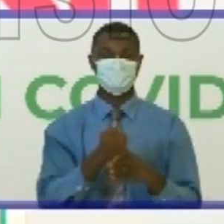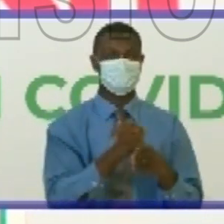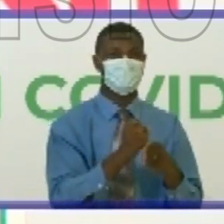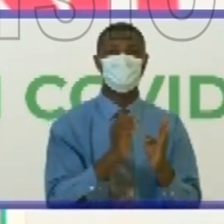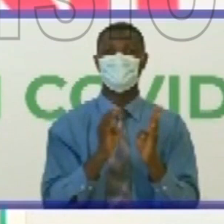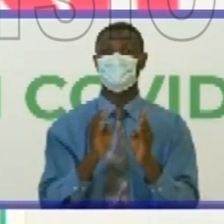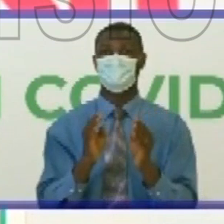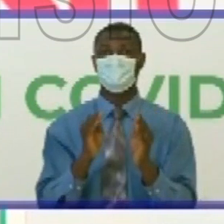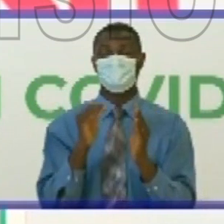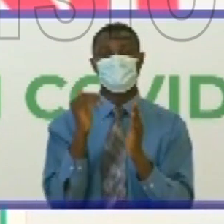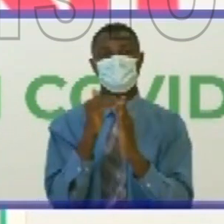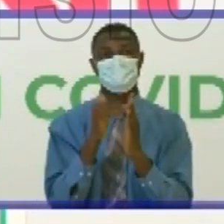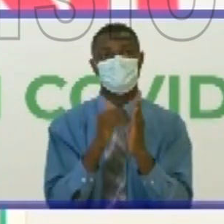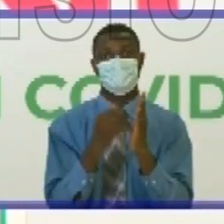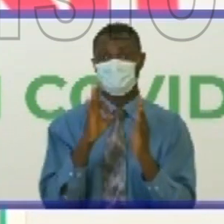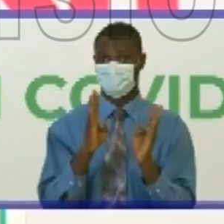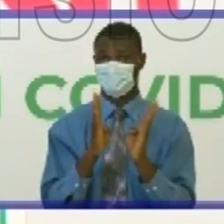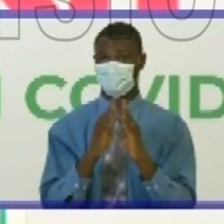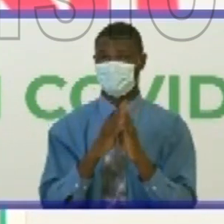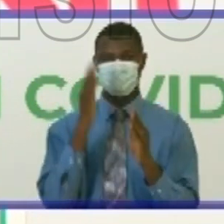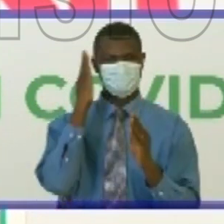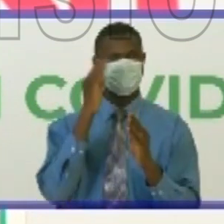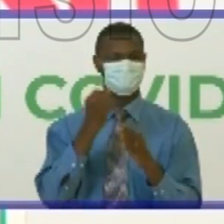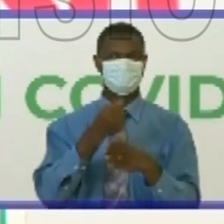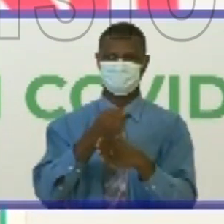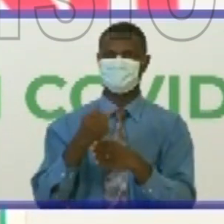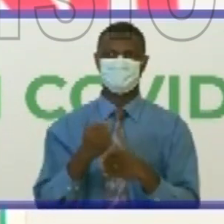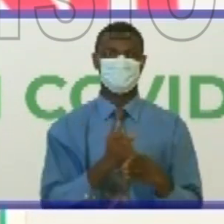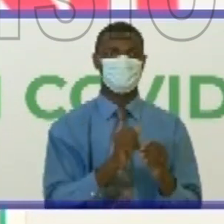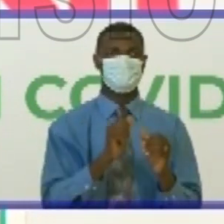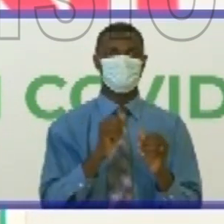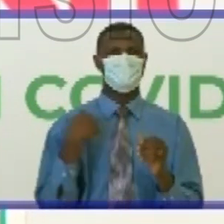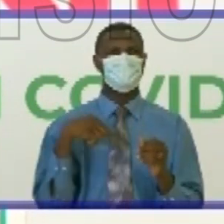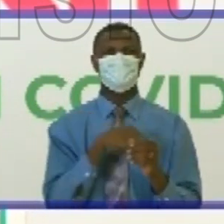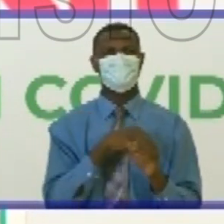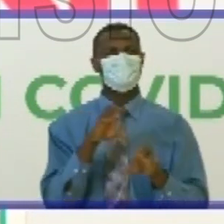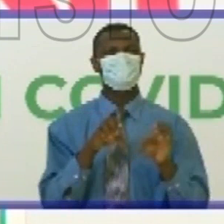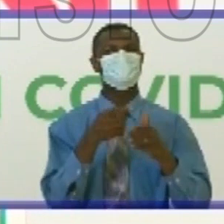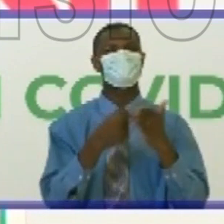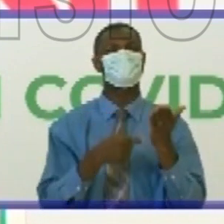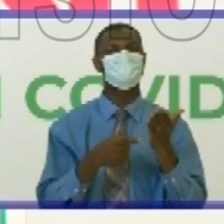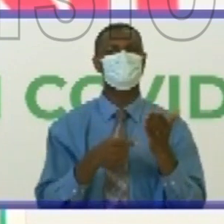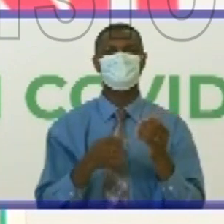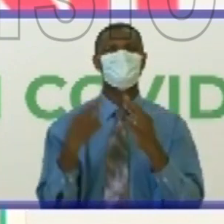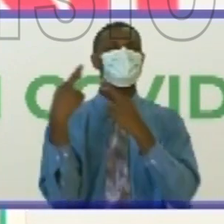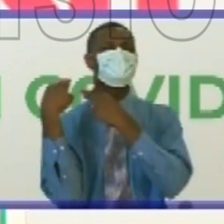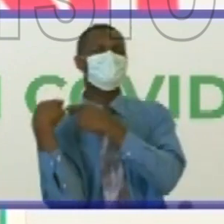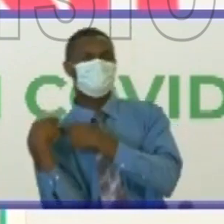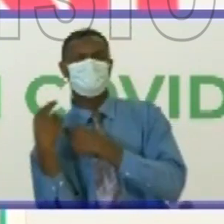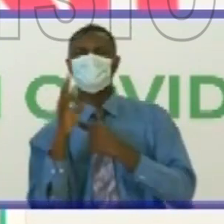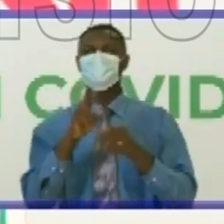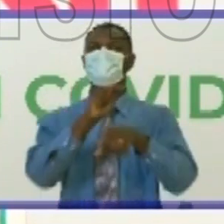meeting in the coming days, but it was a very useful meeting where we looked at the role of the traditional institution